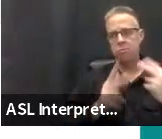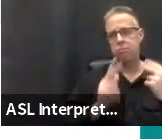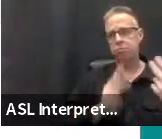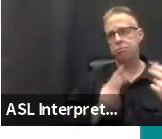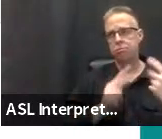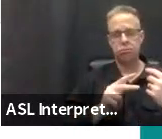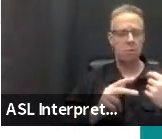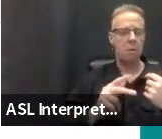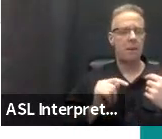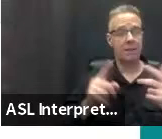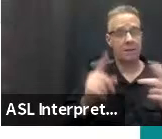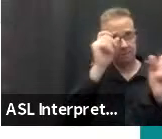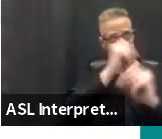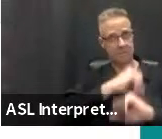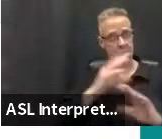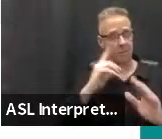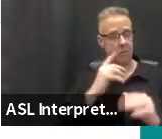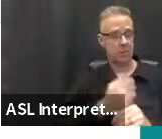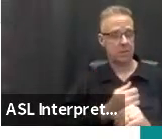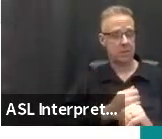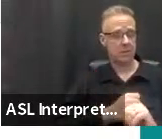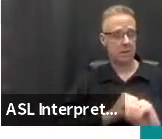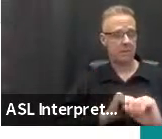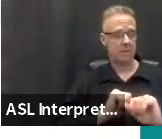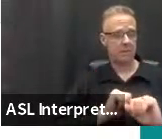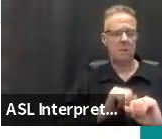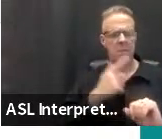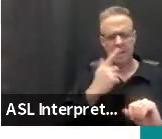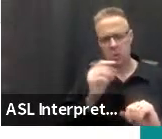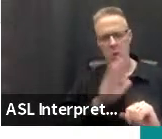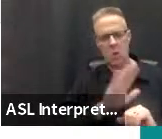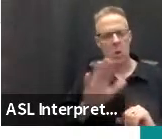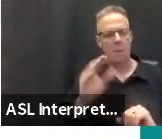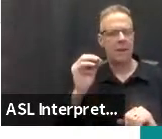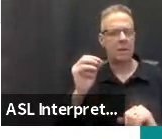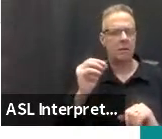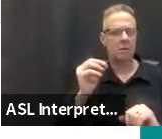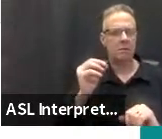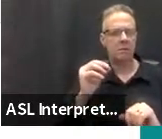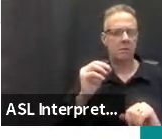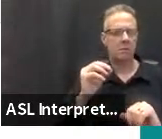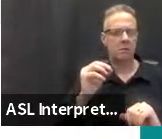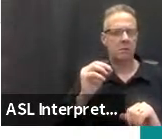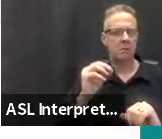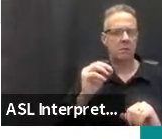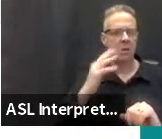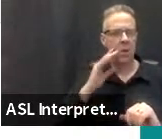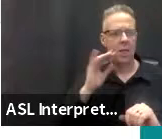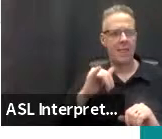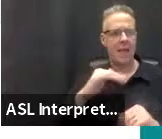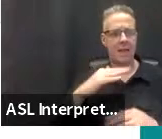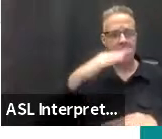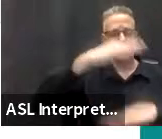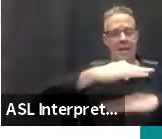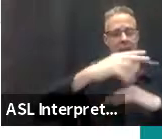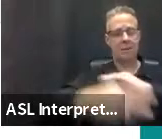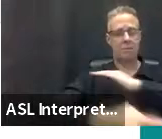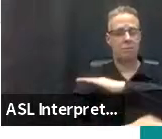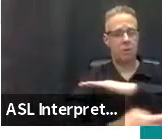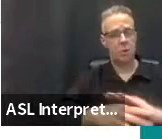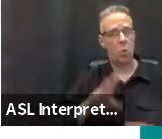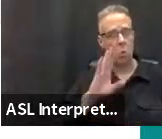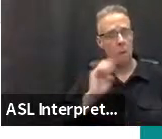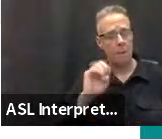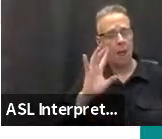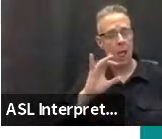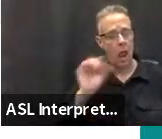perceived safety thing. I don't know. I mean, I'd just be interested in what people think about the trade-offs. The stacked bridge design, though, this is going to be loud. So